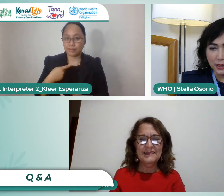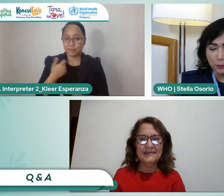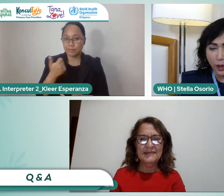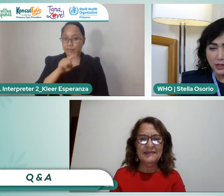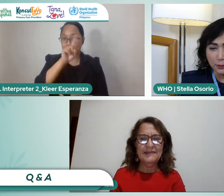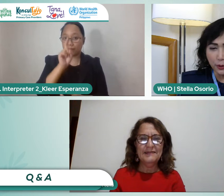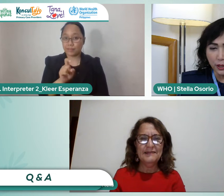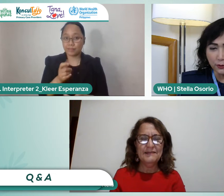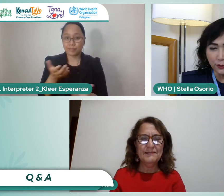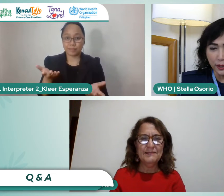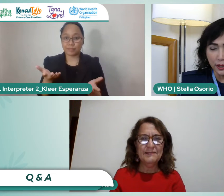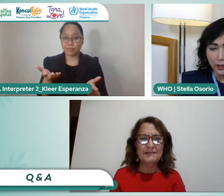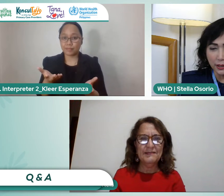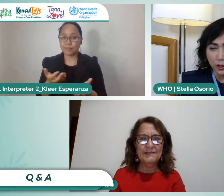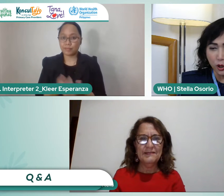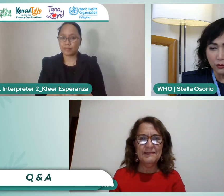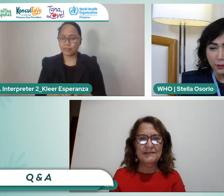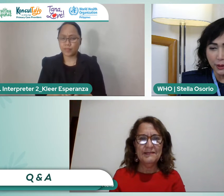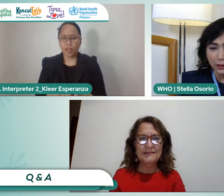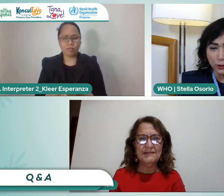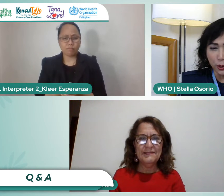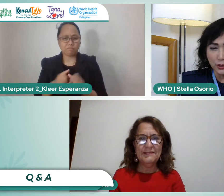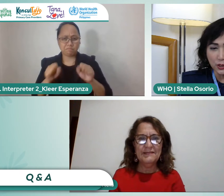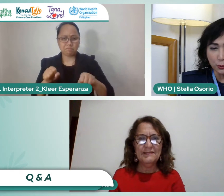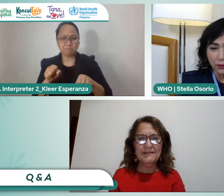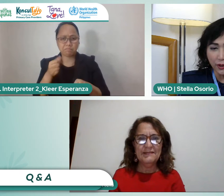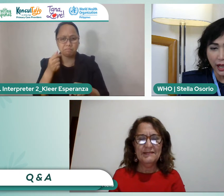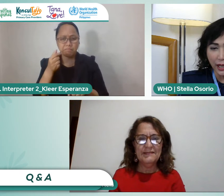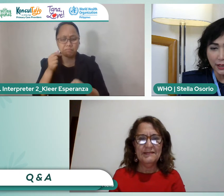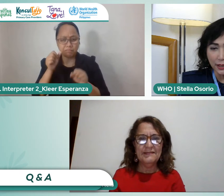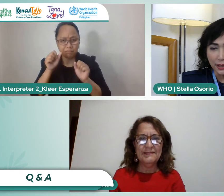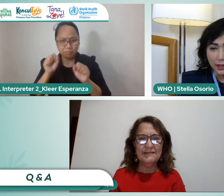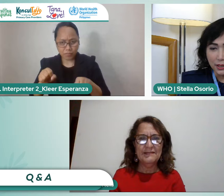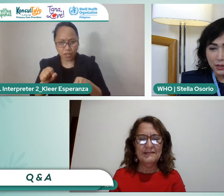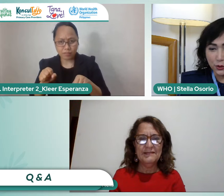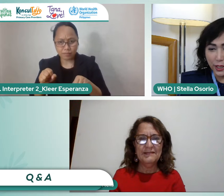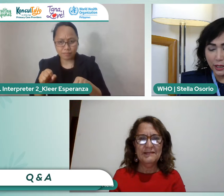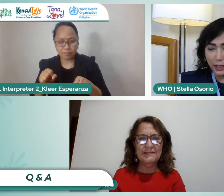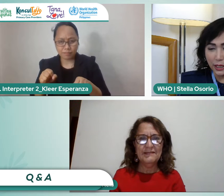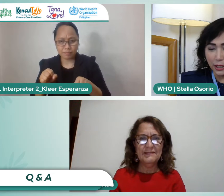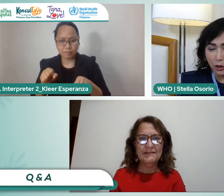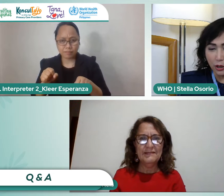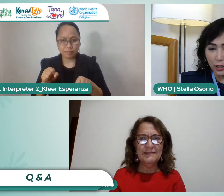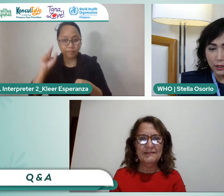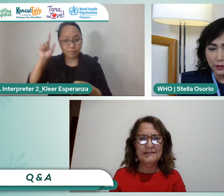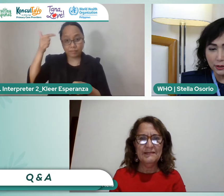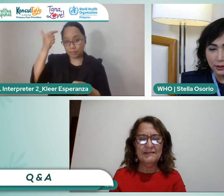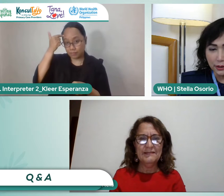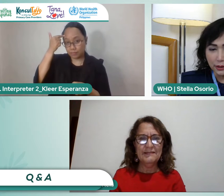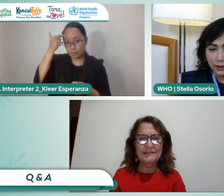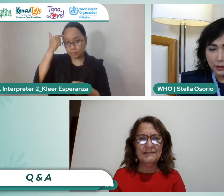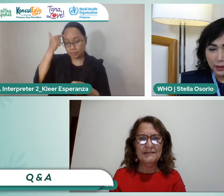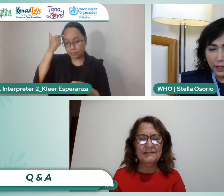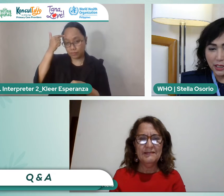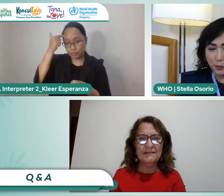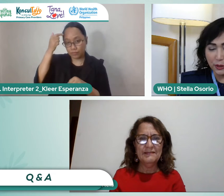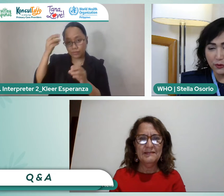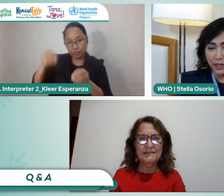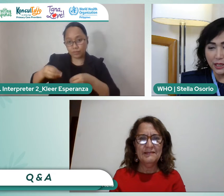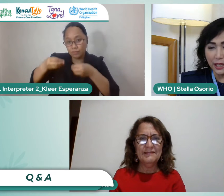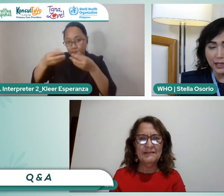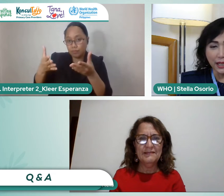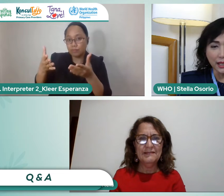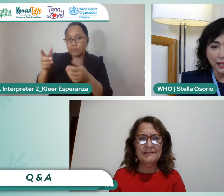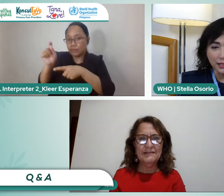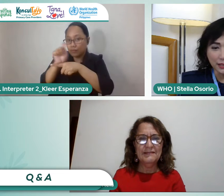Okay, is it possible for the government to also provide training on